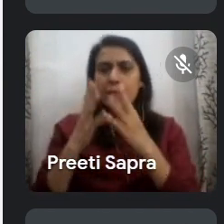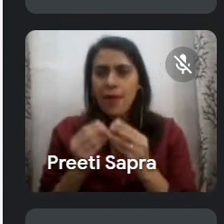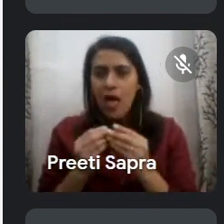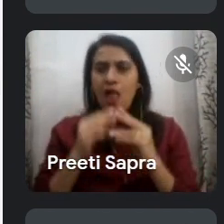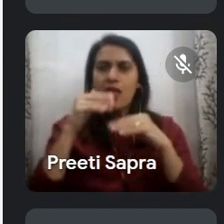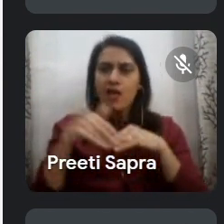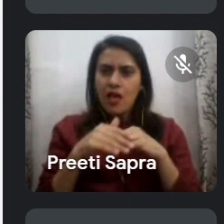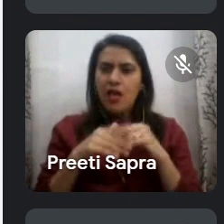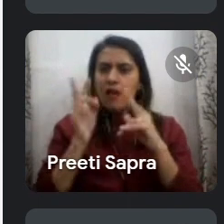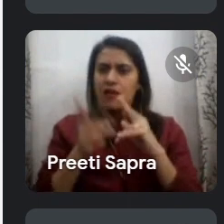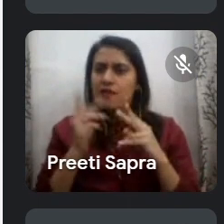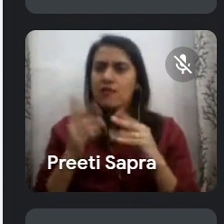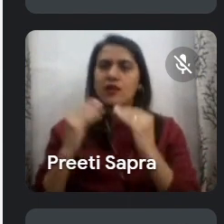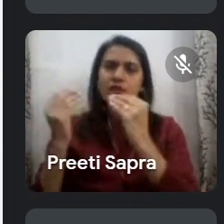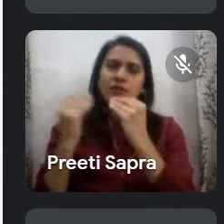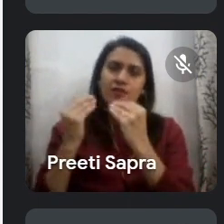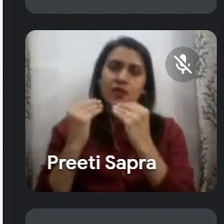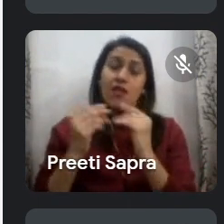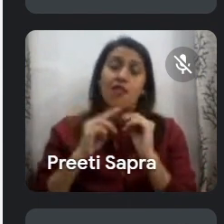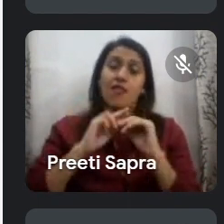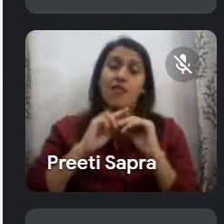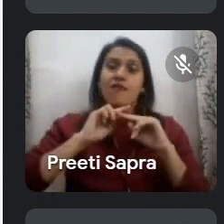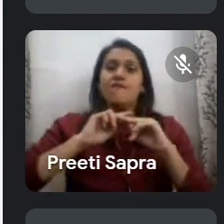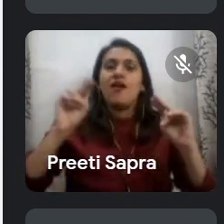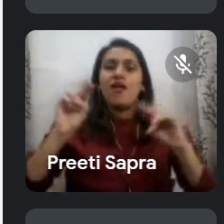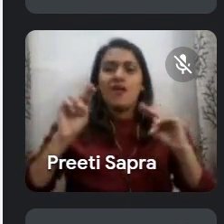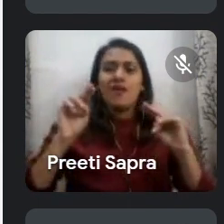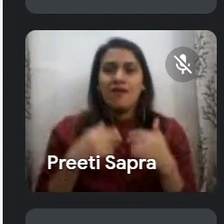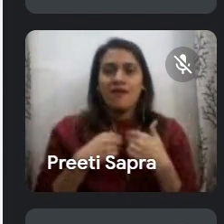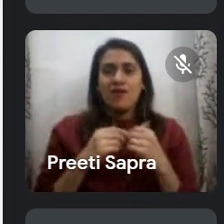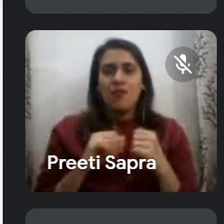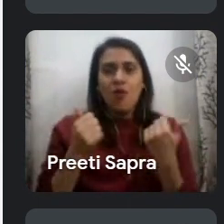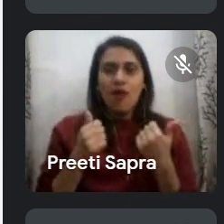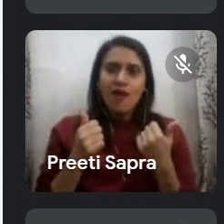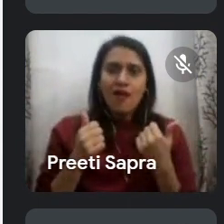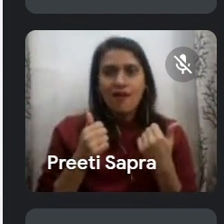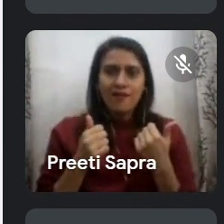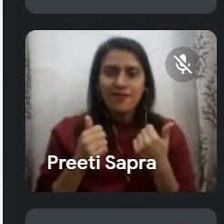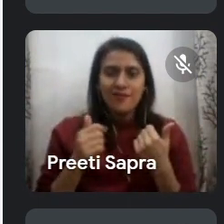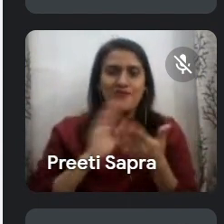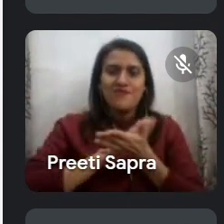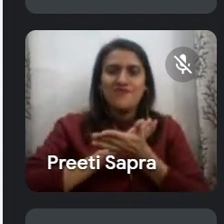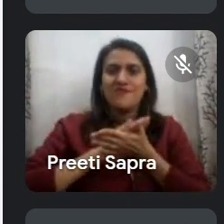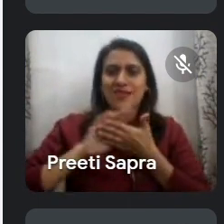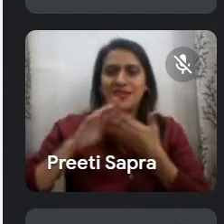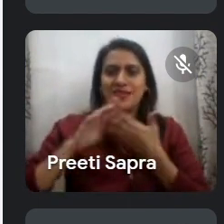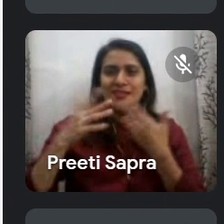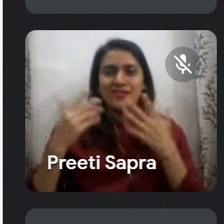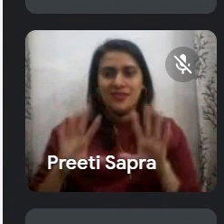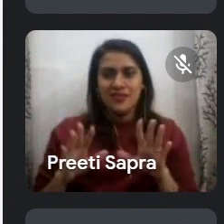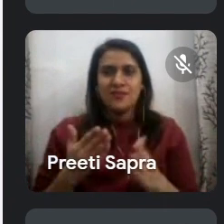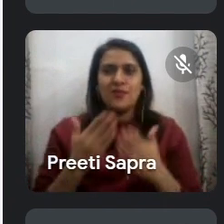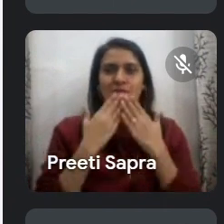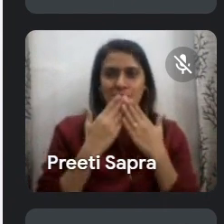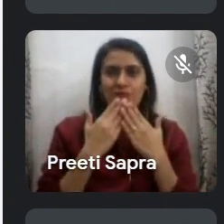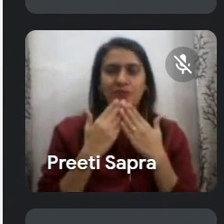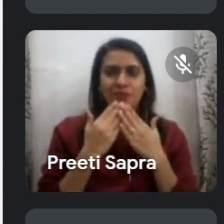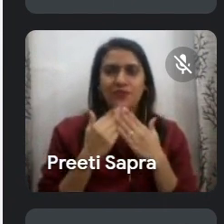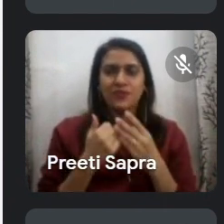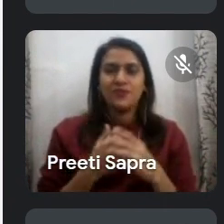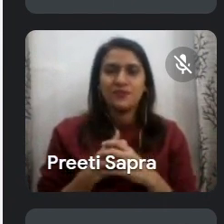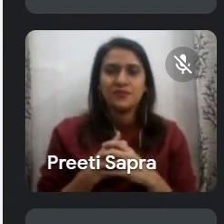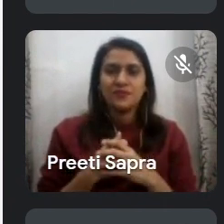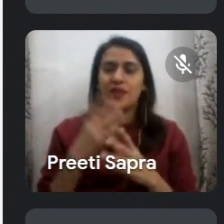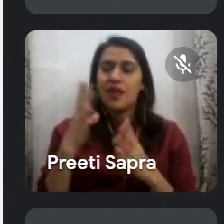from the beginning. And then I finally, like, hook and crook, I just finished it with, like,